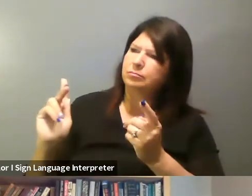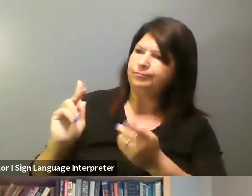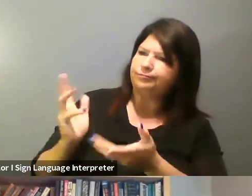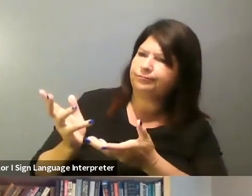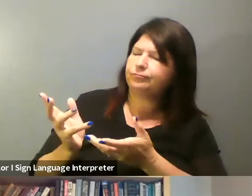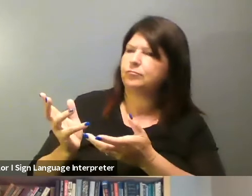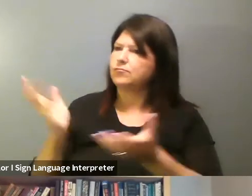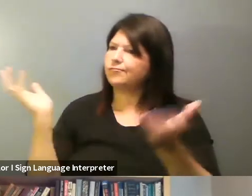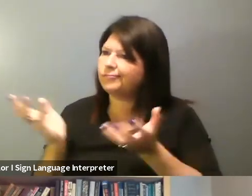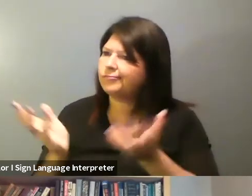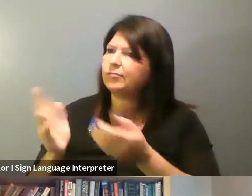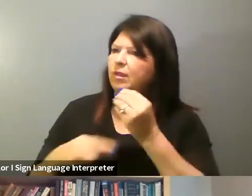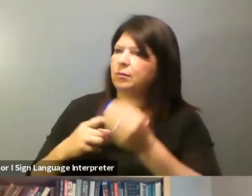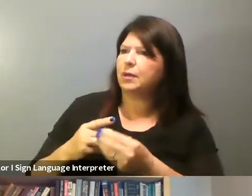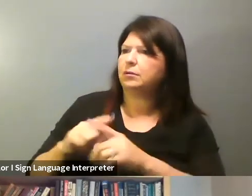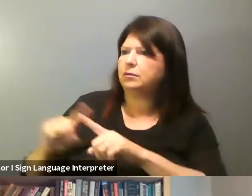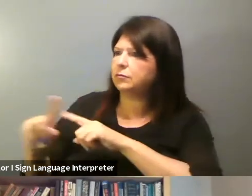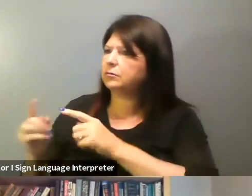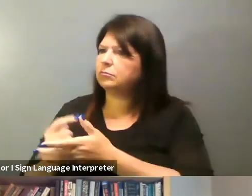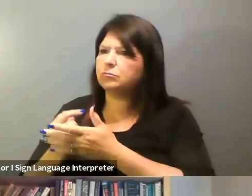people could come to deal with